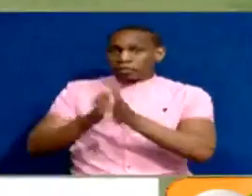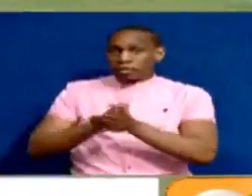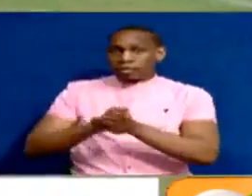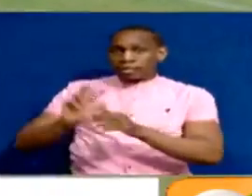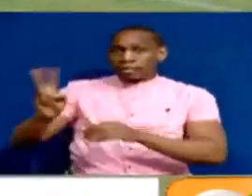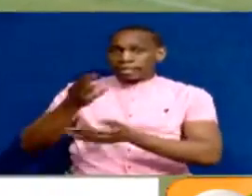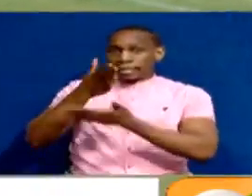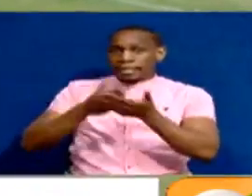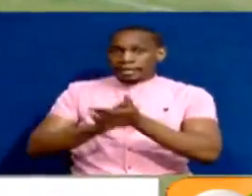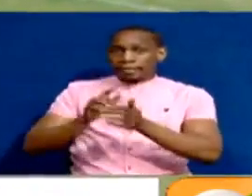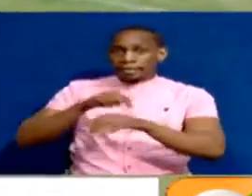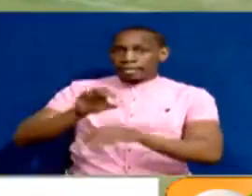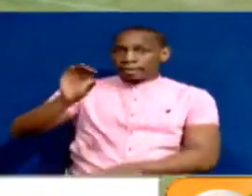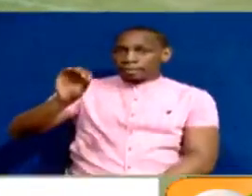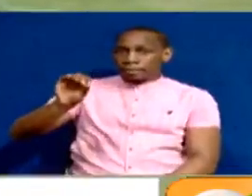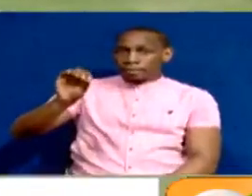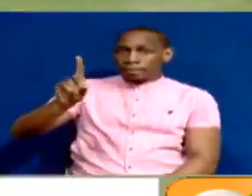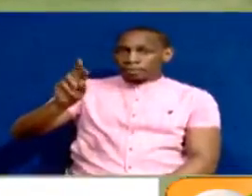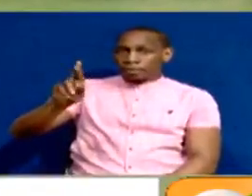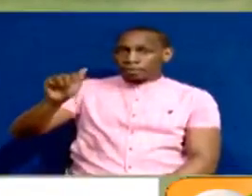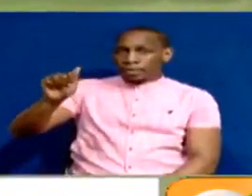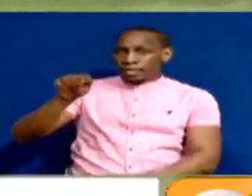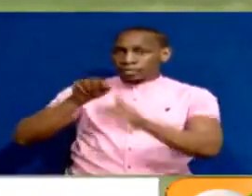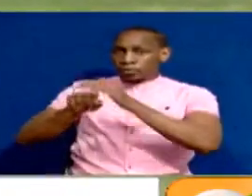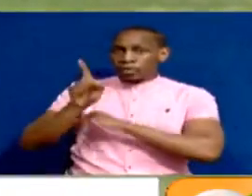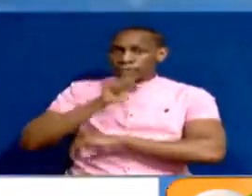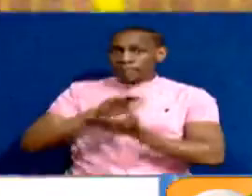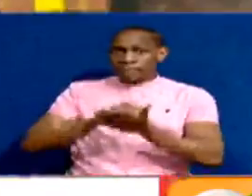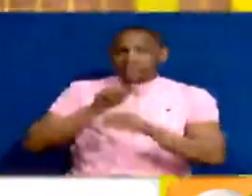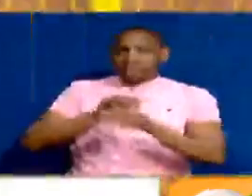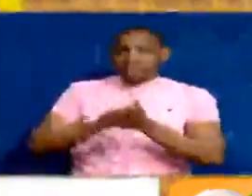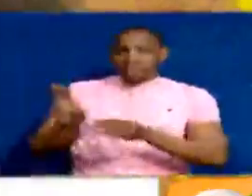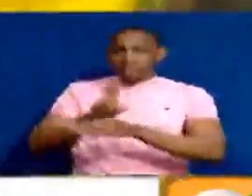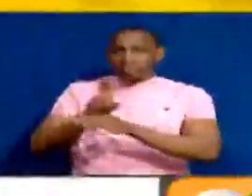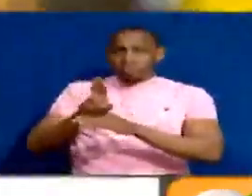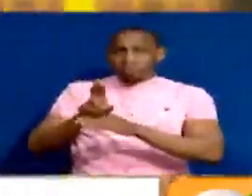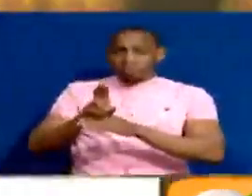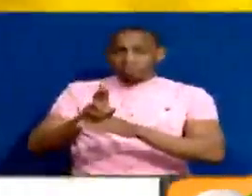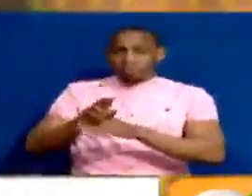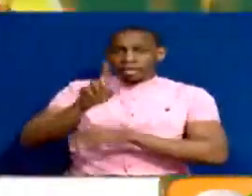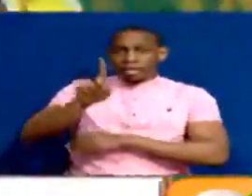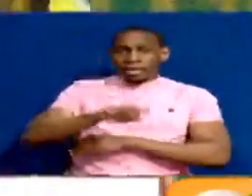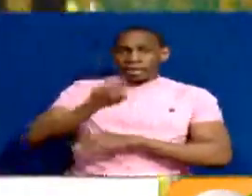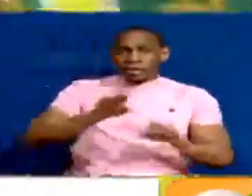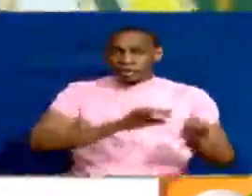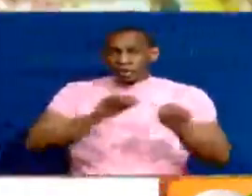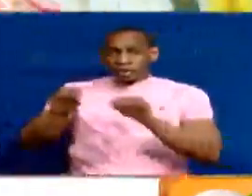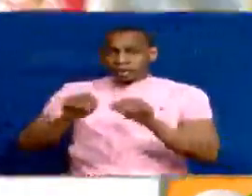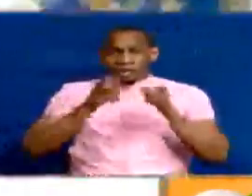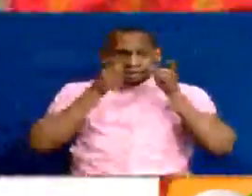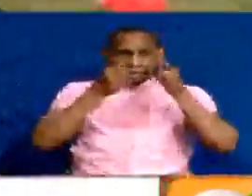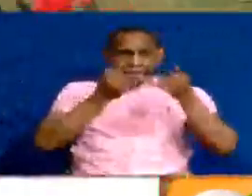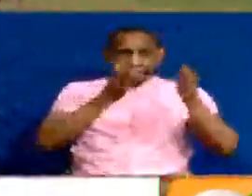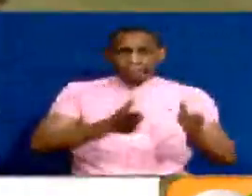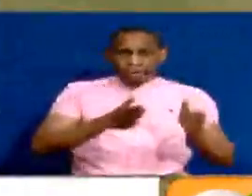scored in the second half with Ezekiel Odera, who found the back of the net after capitalising on a poor back pass by Tusker's